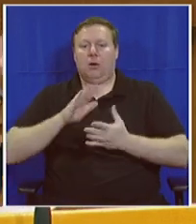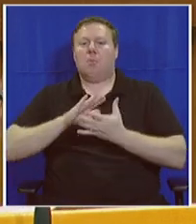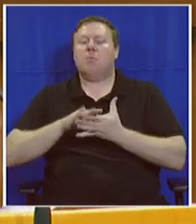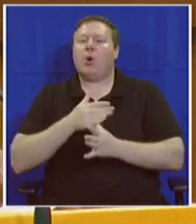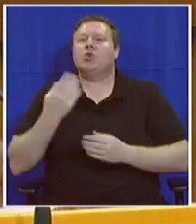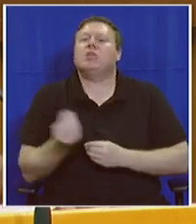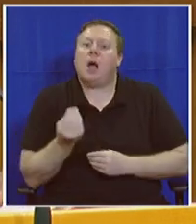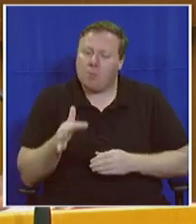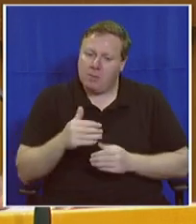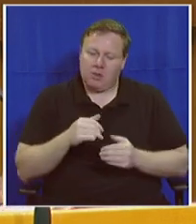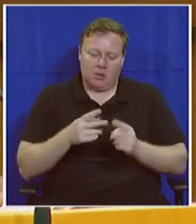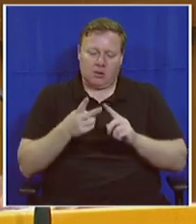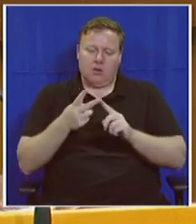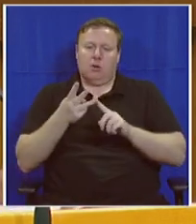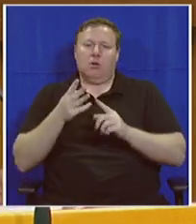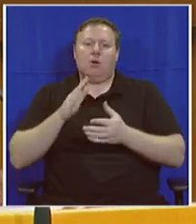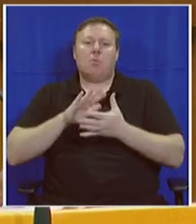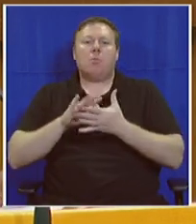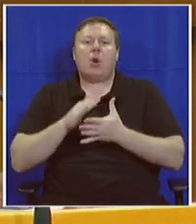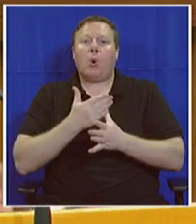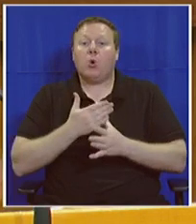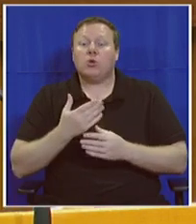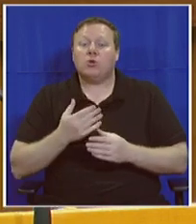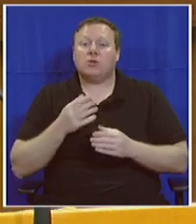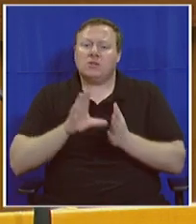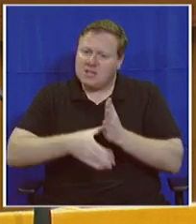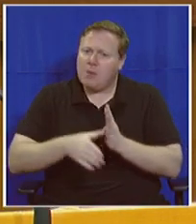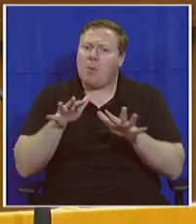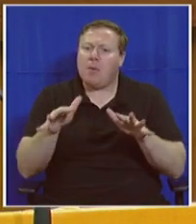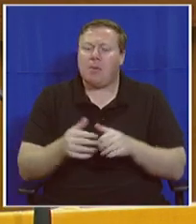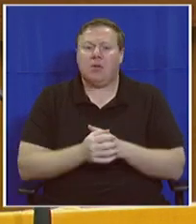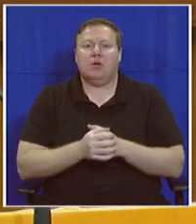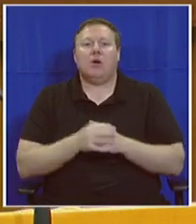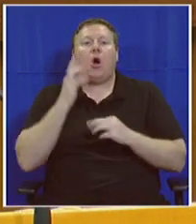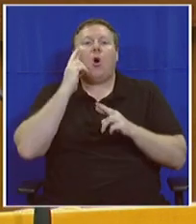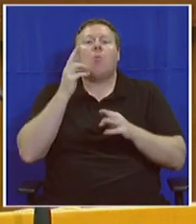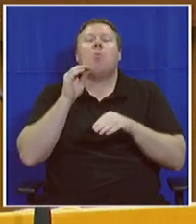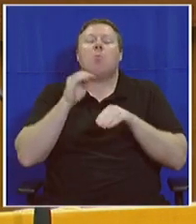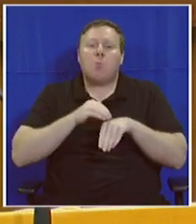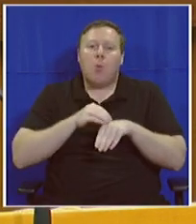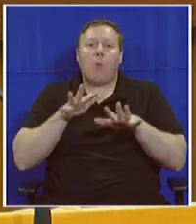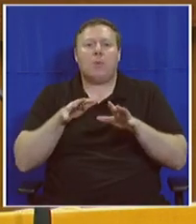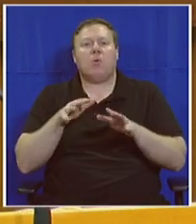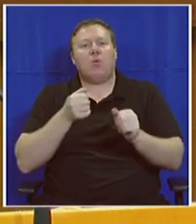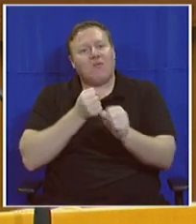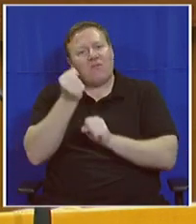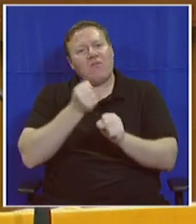with disabilities. I hope we will discover more who will stand for that cause.